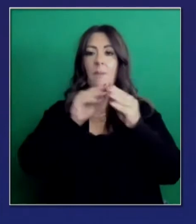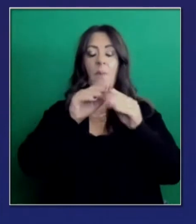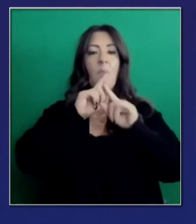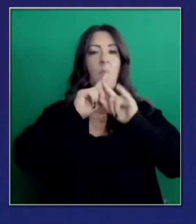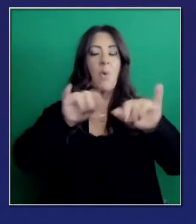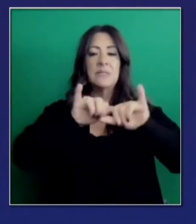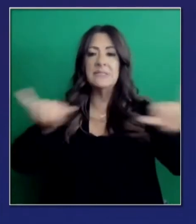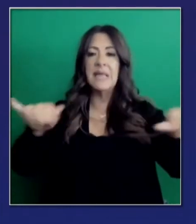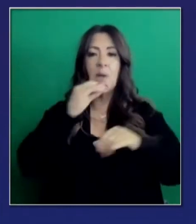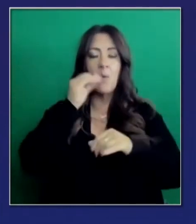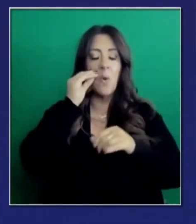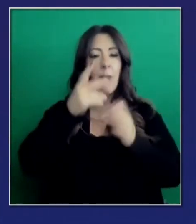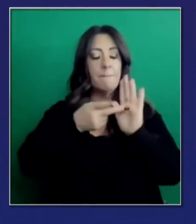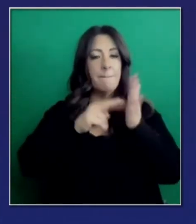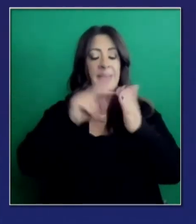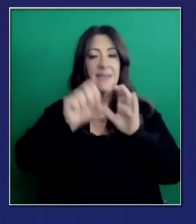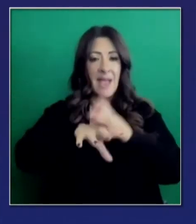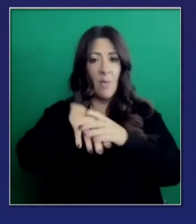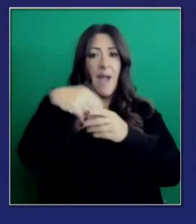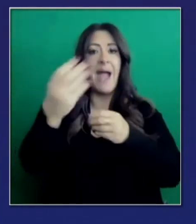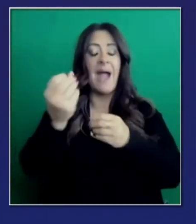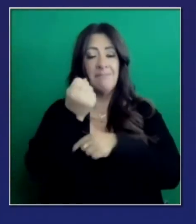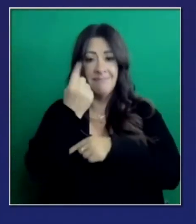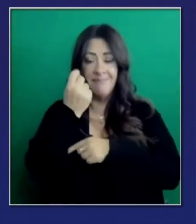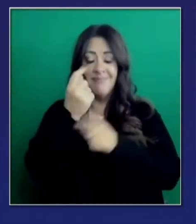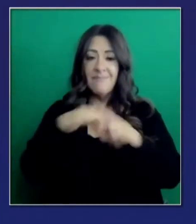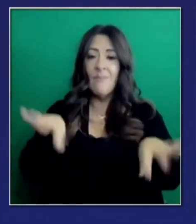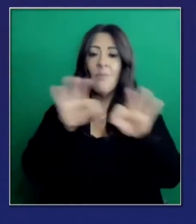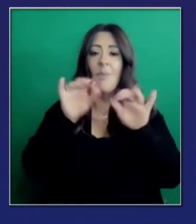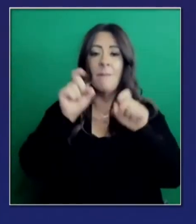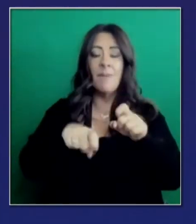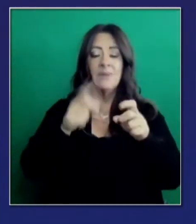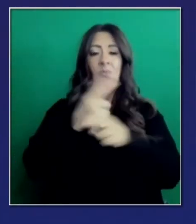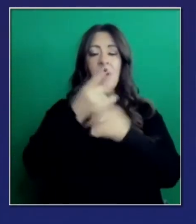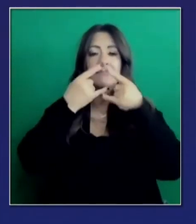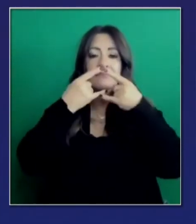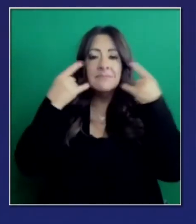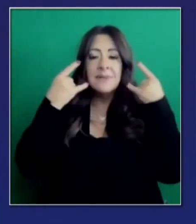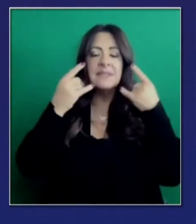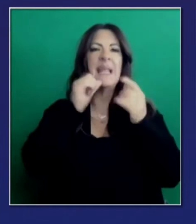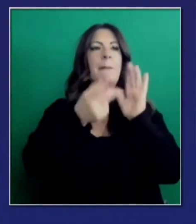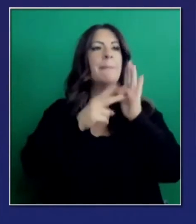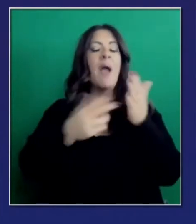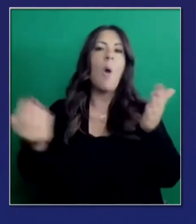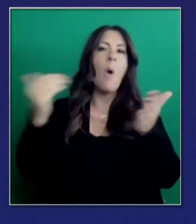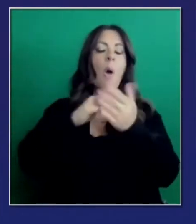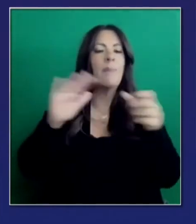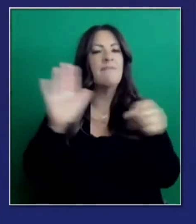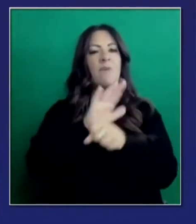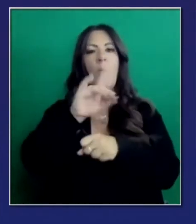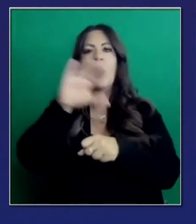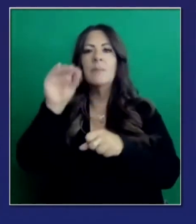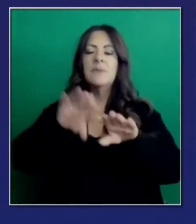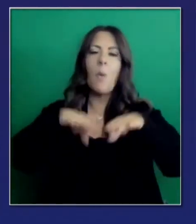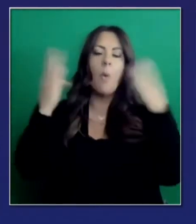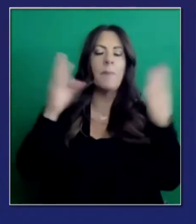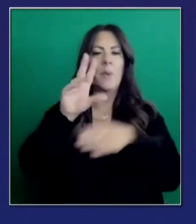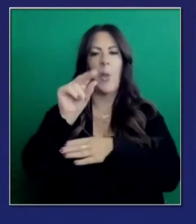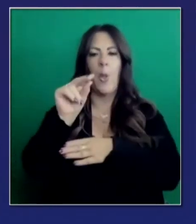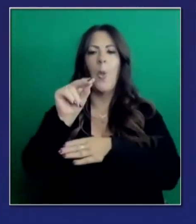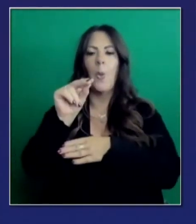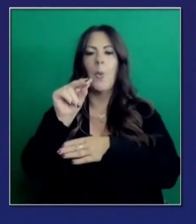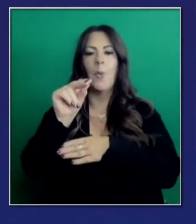is a governor of sorts. So we're not just reopening, but we're reopening in these tiers, well-established,